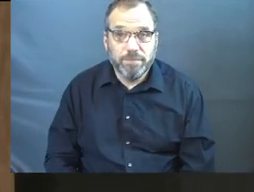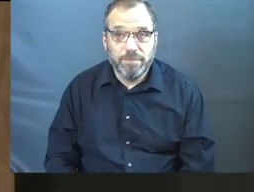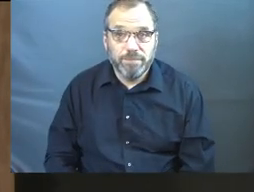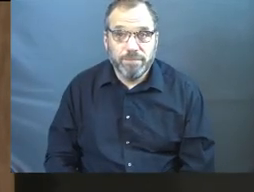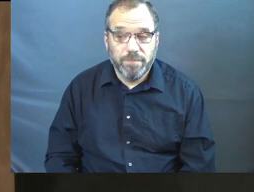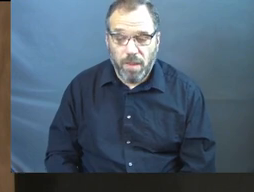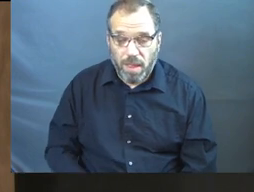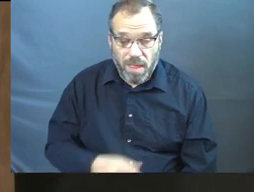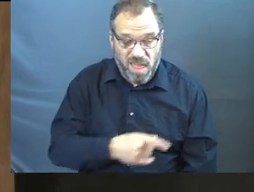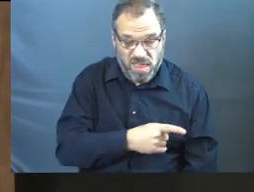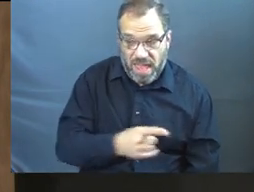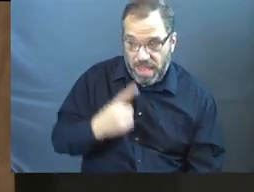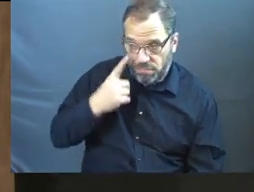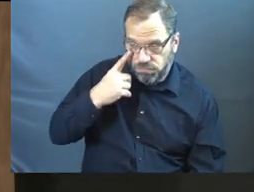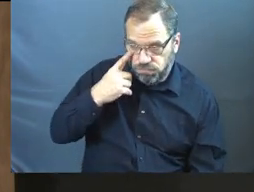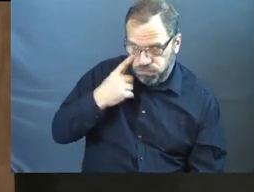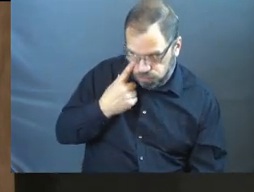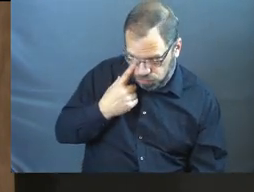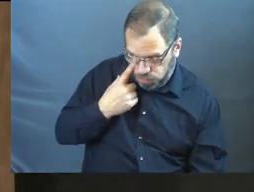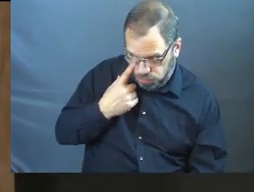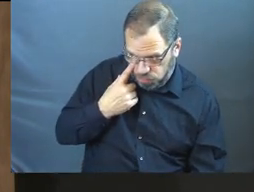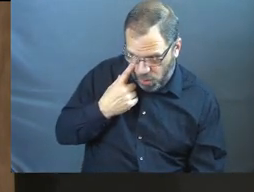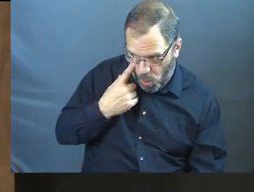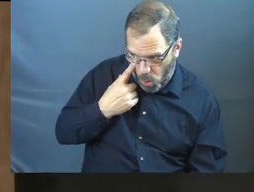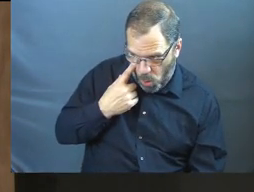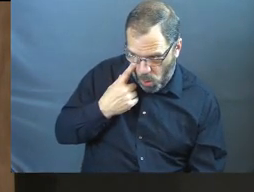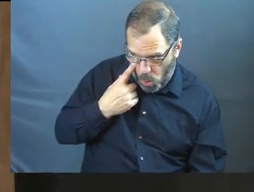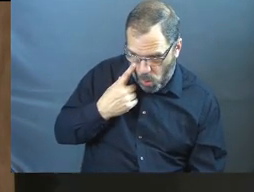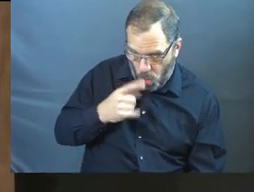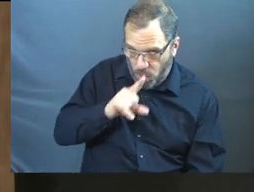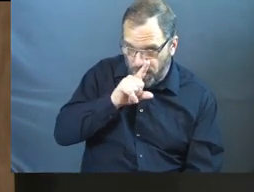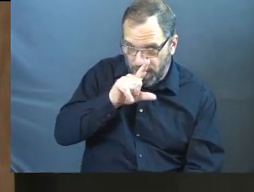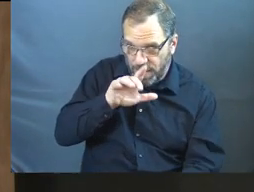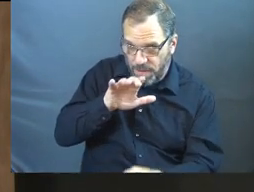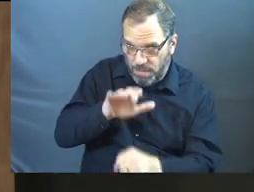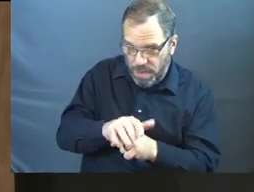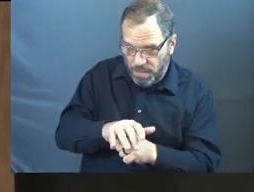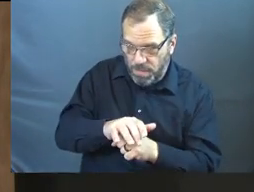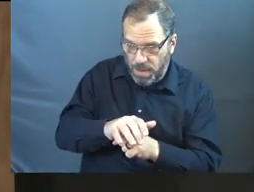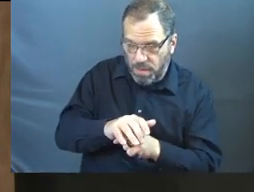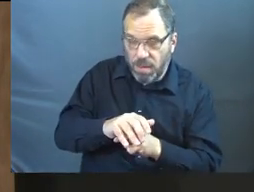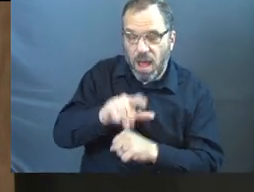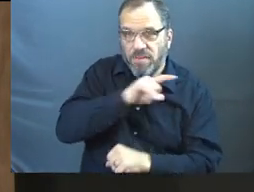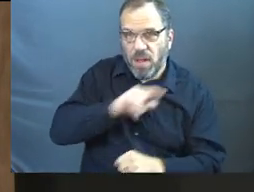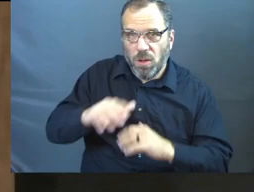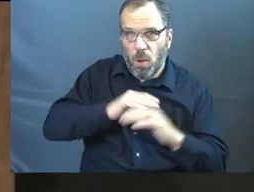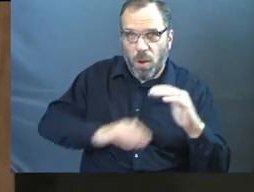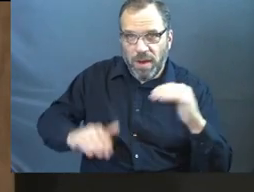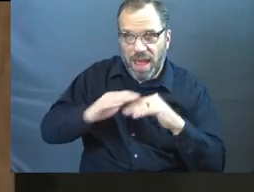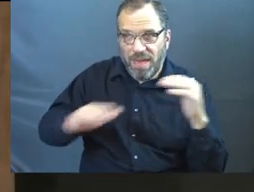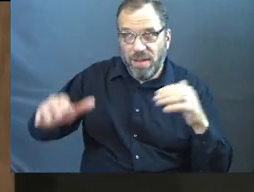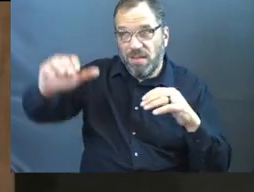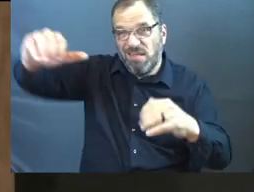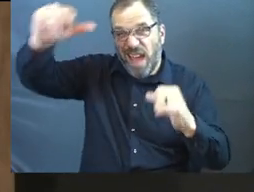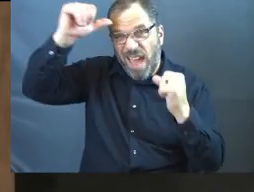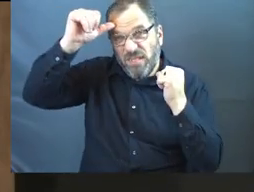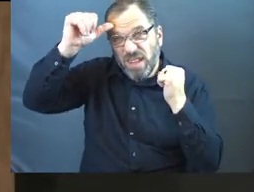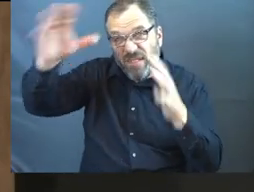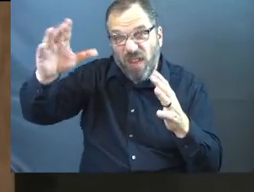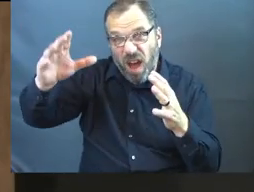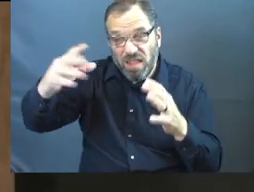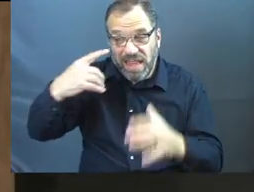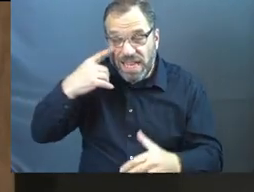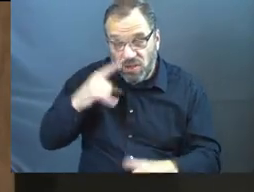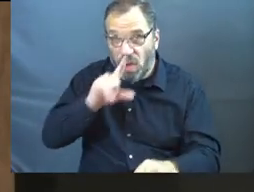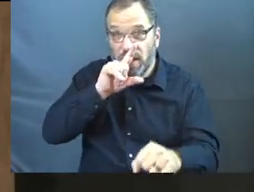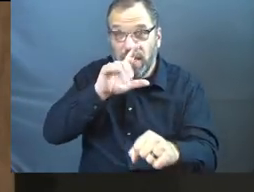They just saw that happen. The passionate commitment of the Lord of Heaven's armies, their heavenly Father, they saw